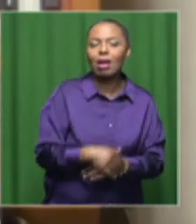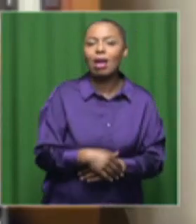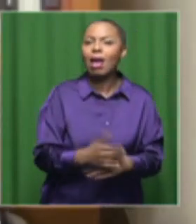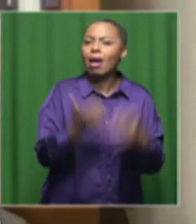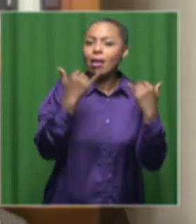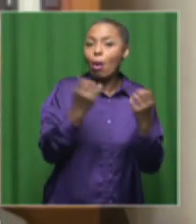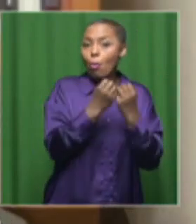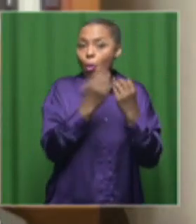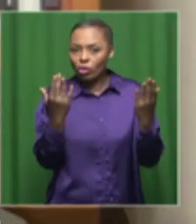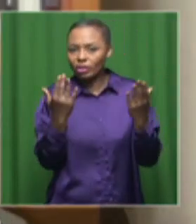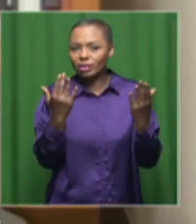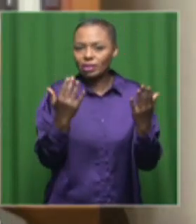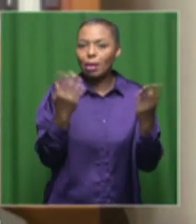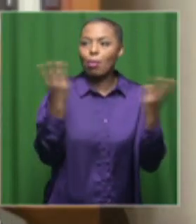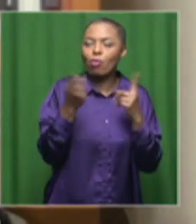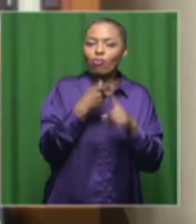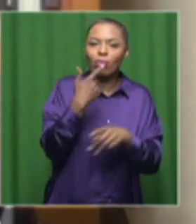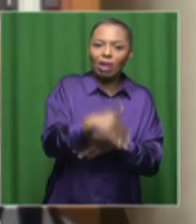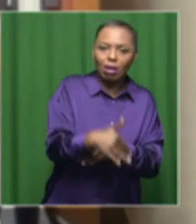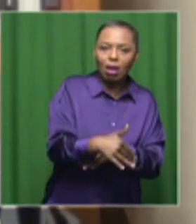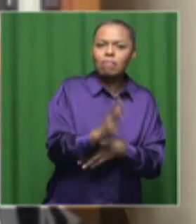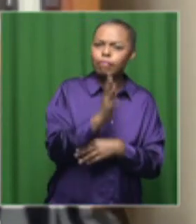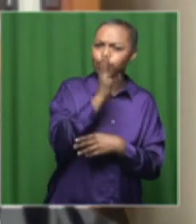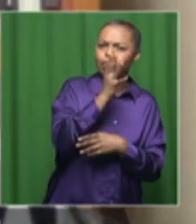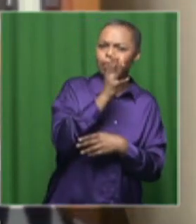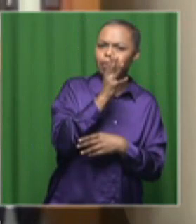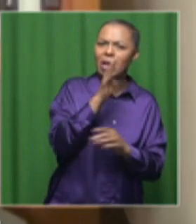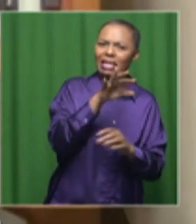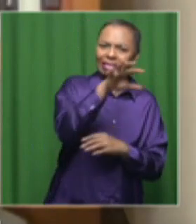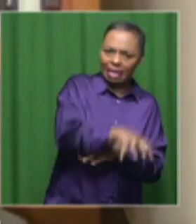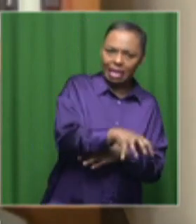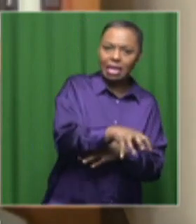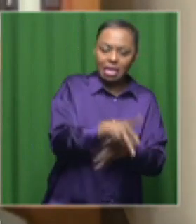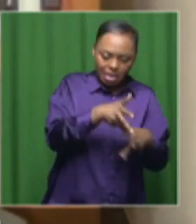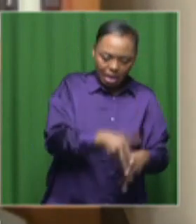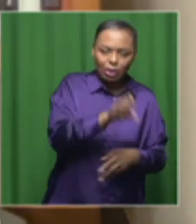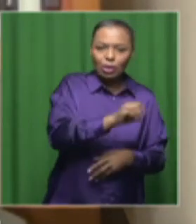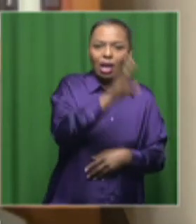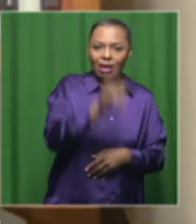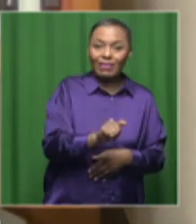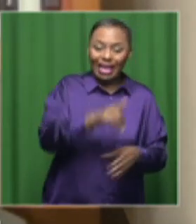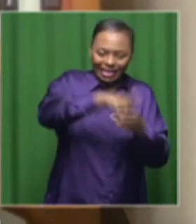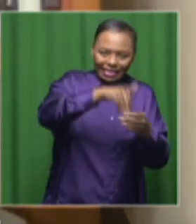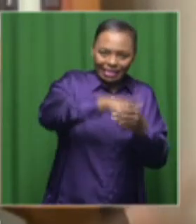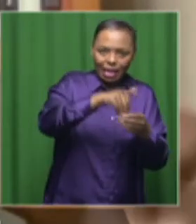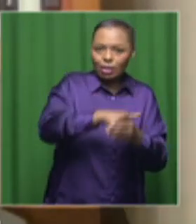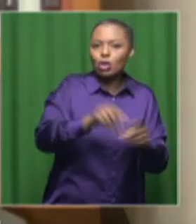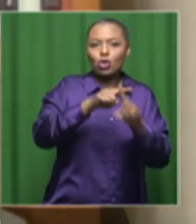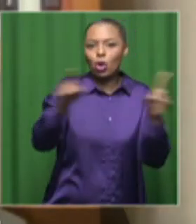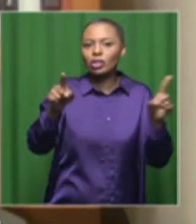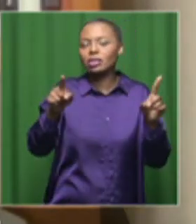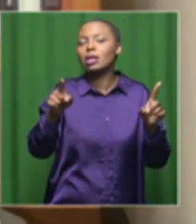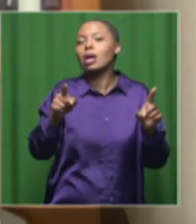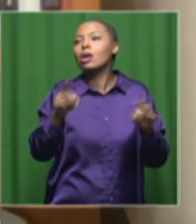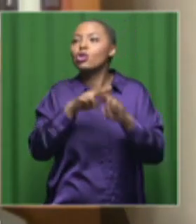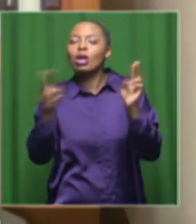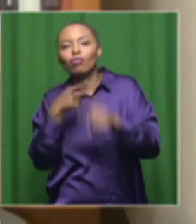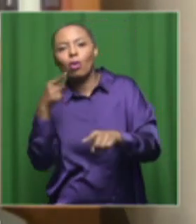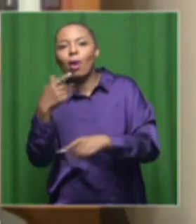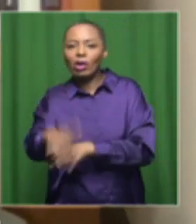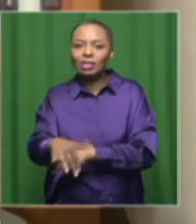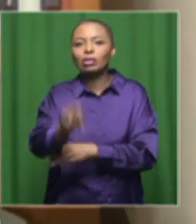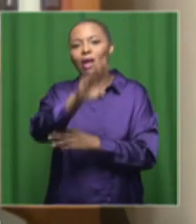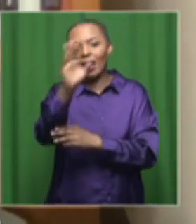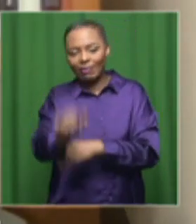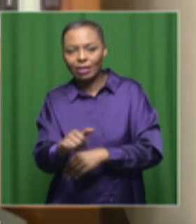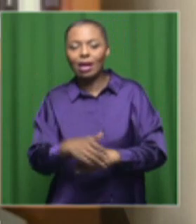of the migration has been within South Africa, not from outside South Africa. So that's the first issue. The second issue is